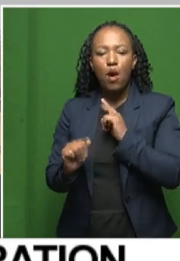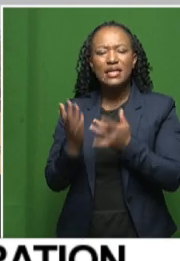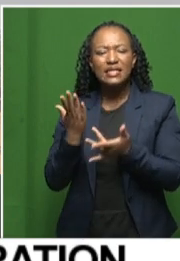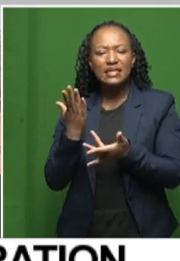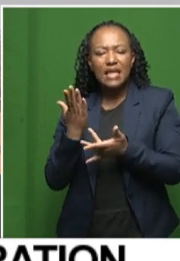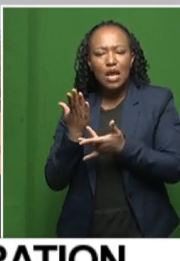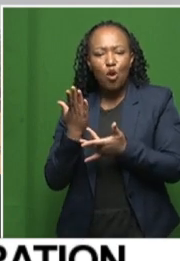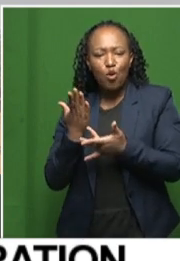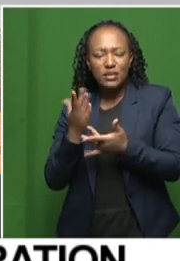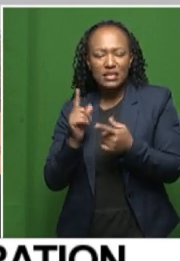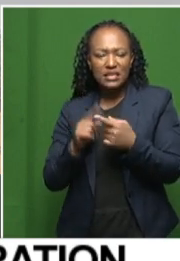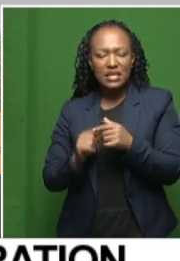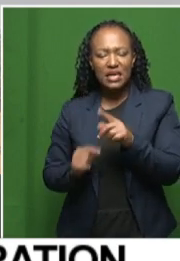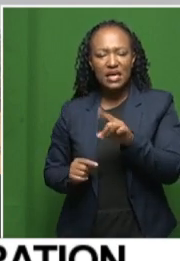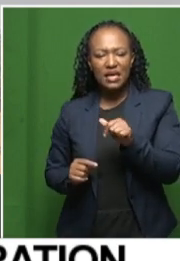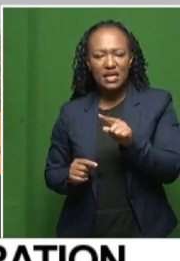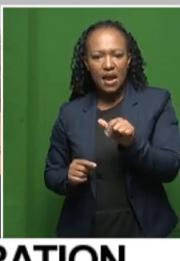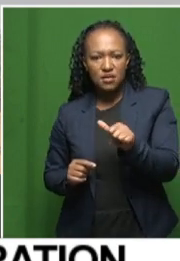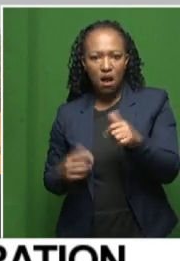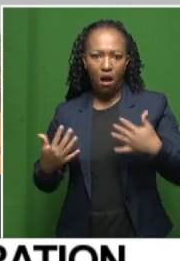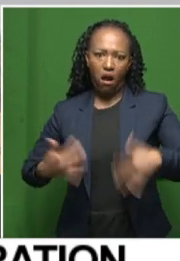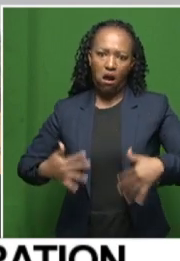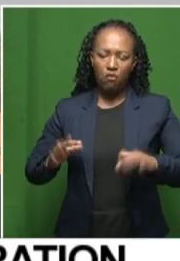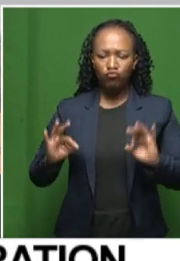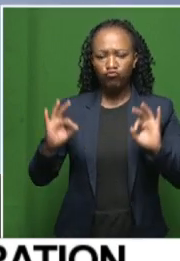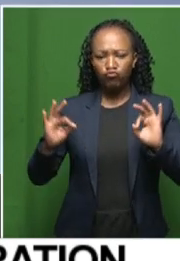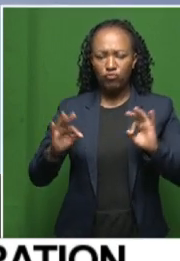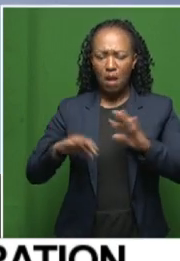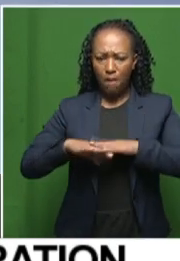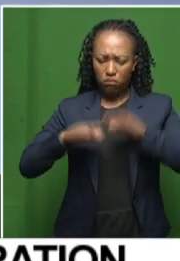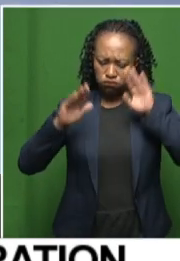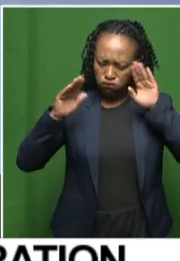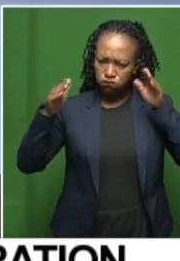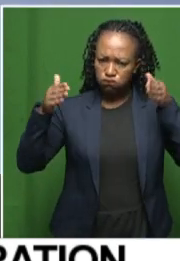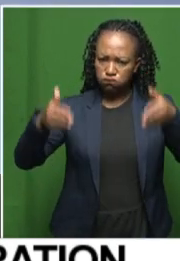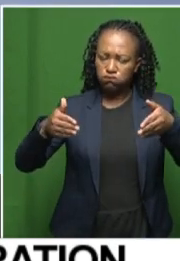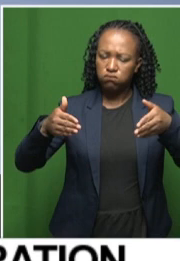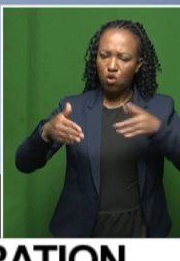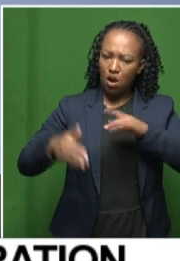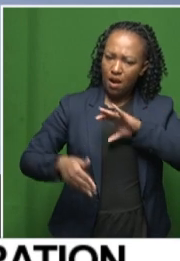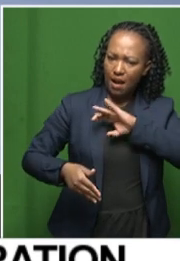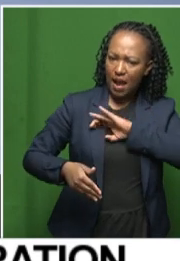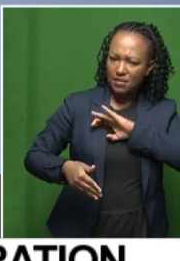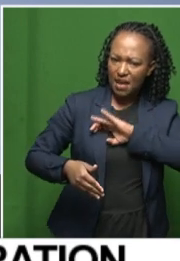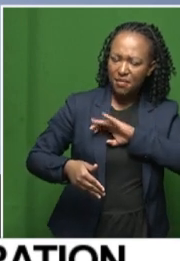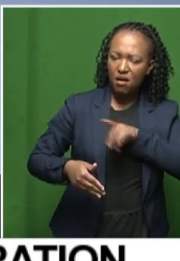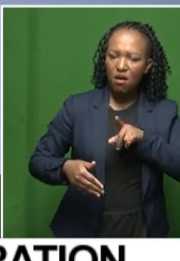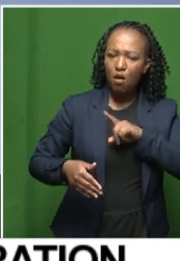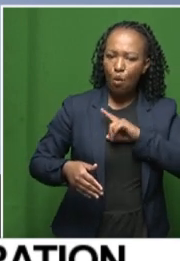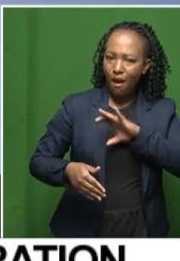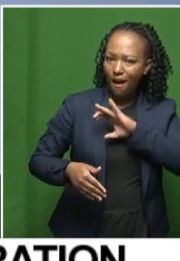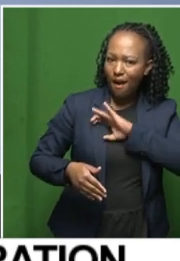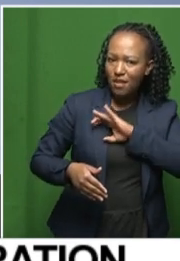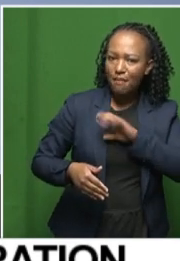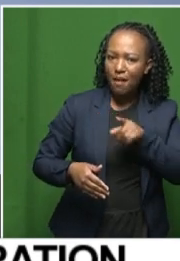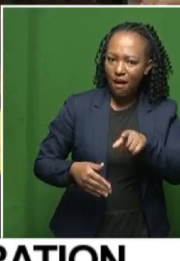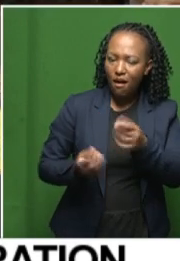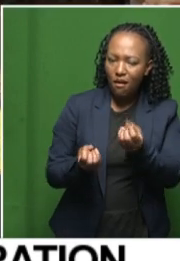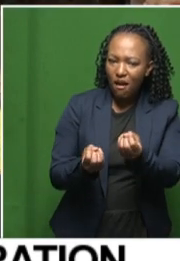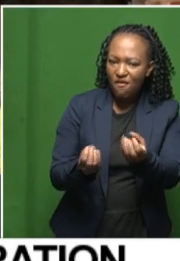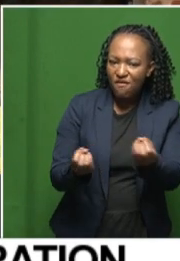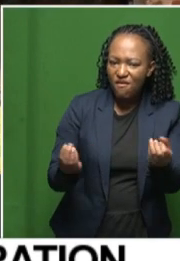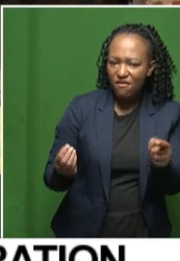data driven, and they are very customer centric approach. By developing this customer's consumption, it